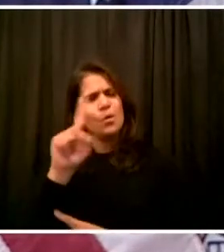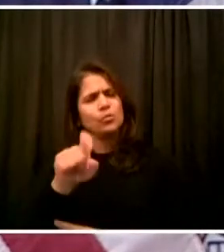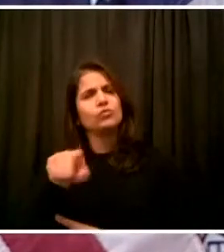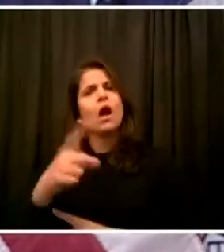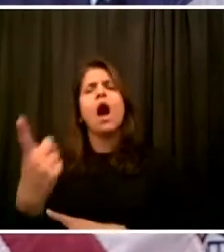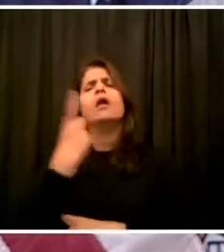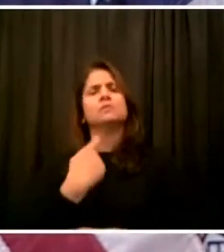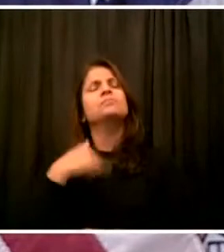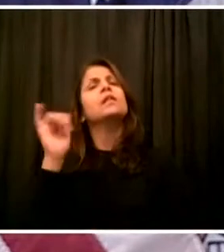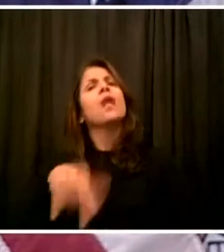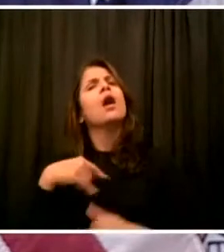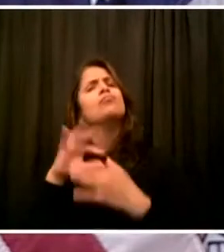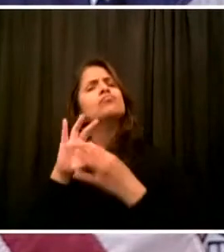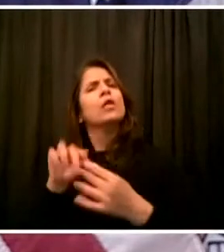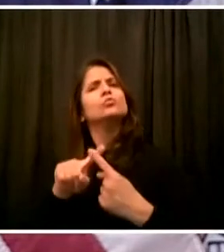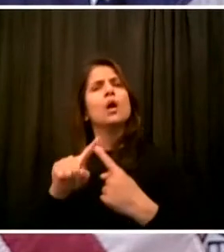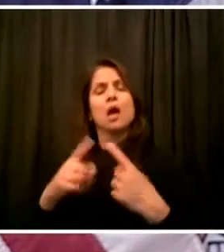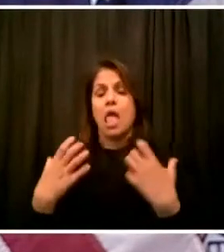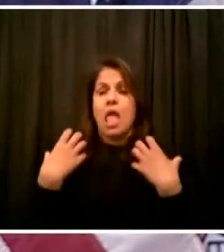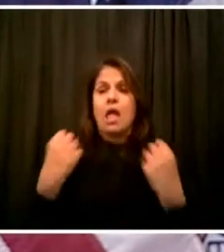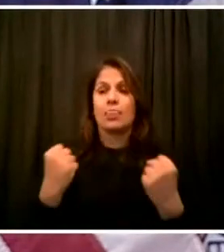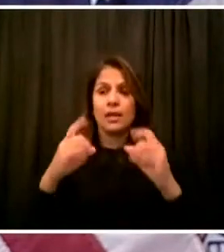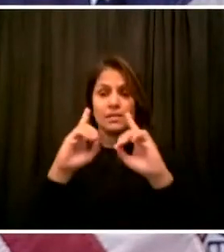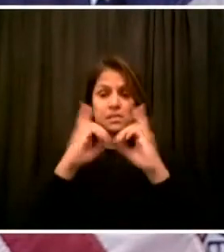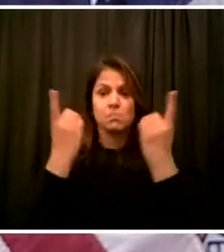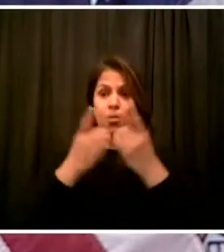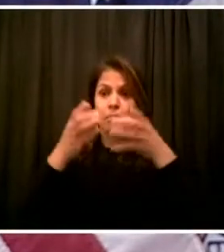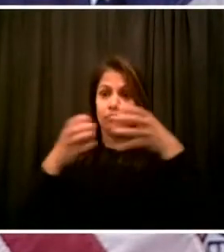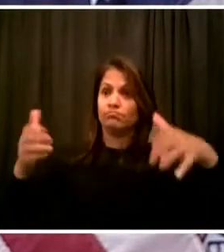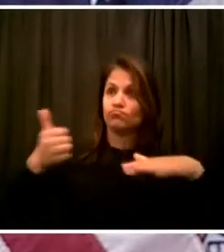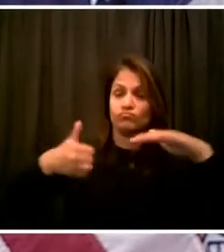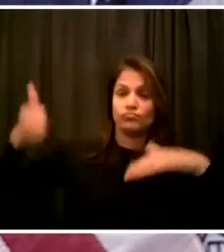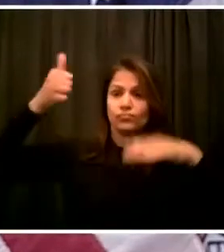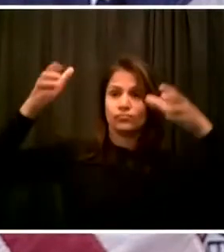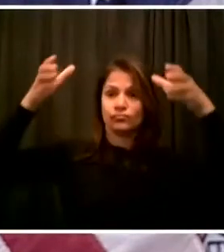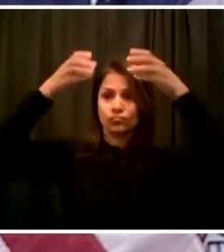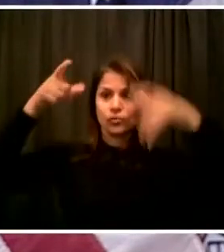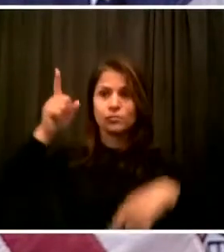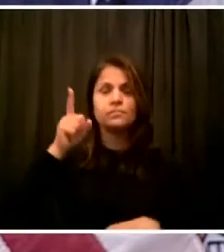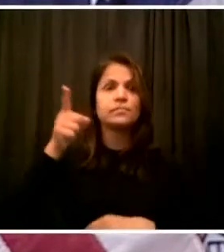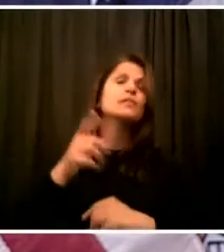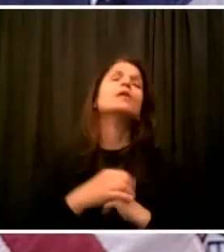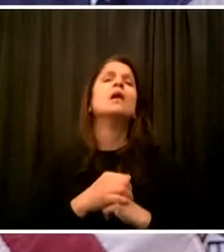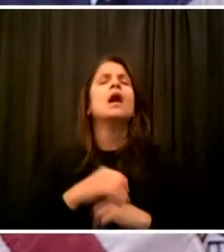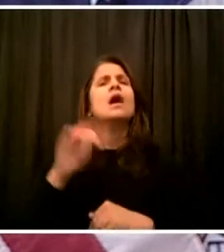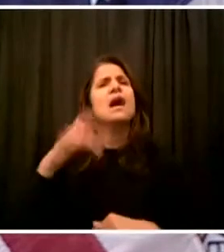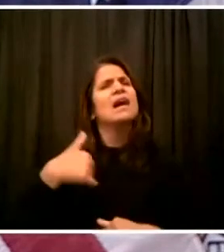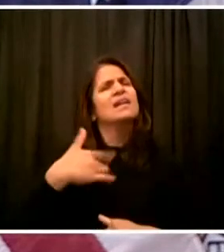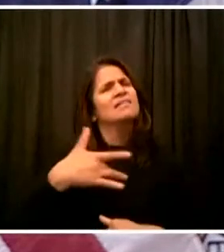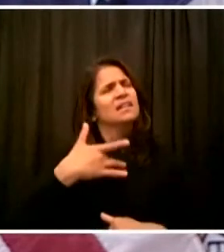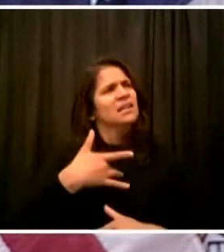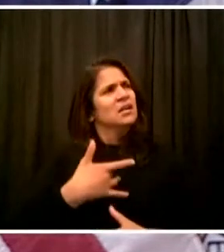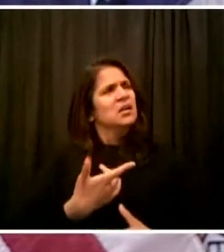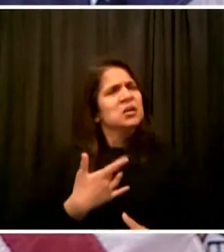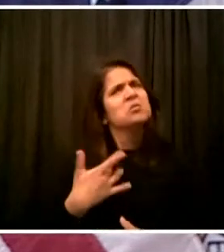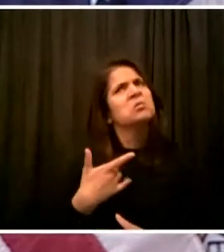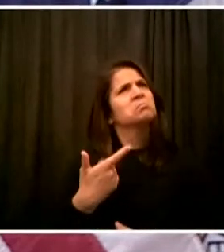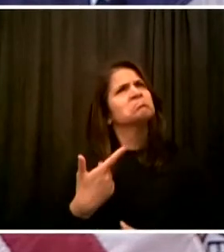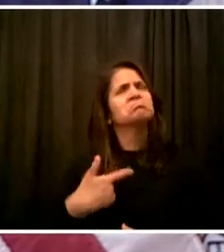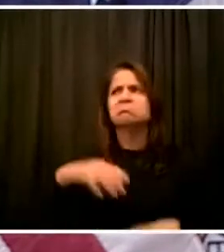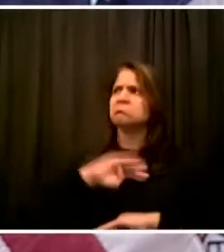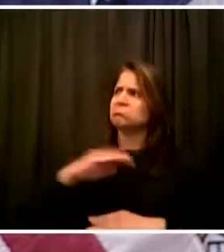federal government, we have wanted, and I asked for widespread testing to be available in New York City starting back on January 24th, and I